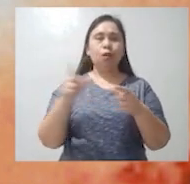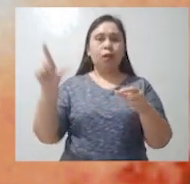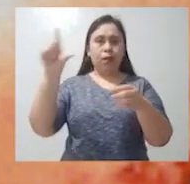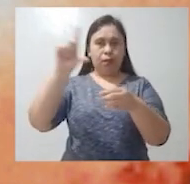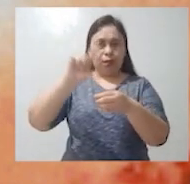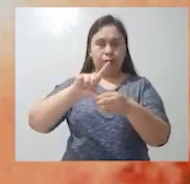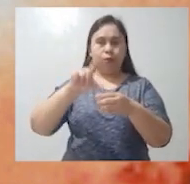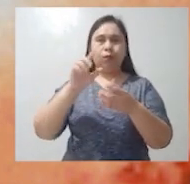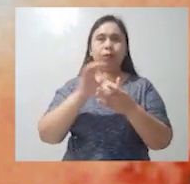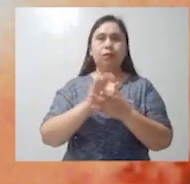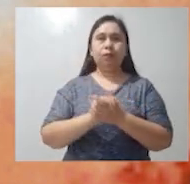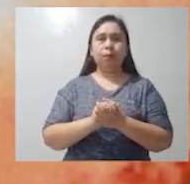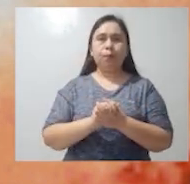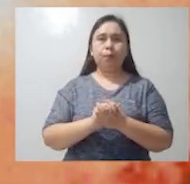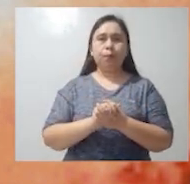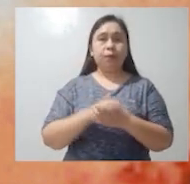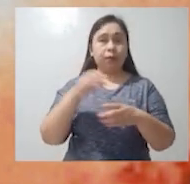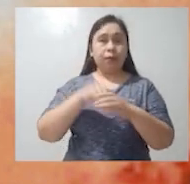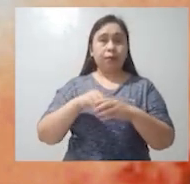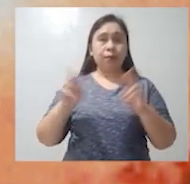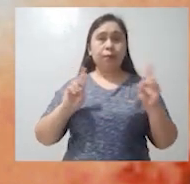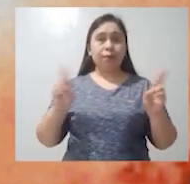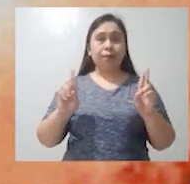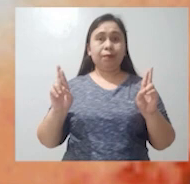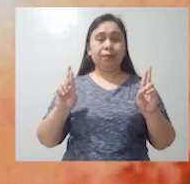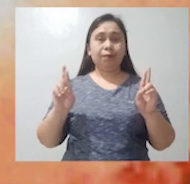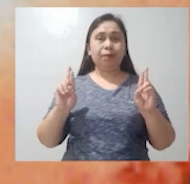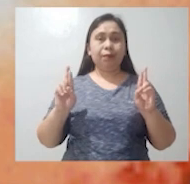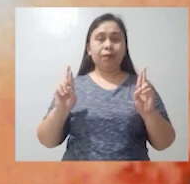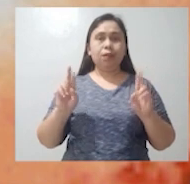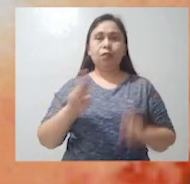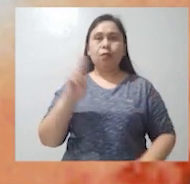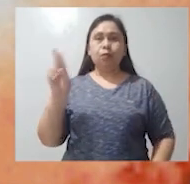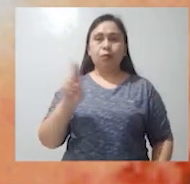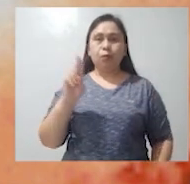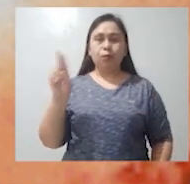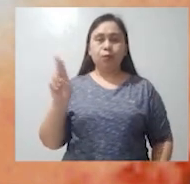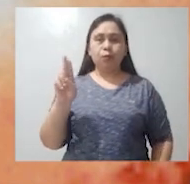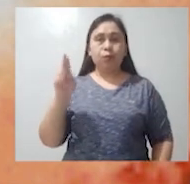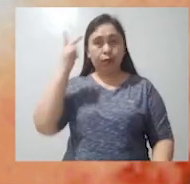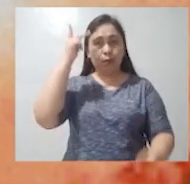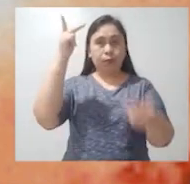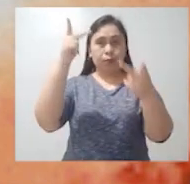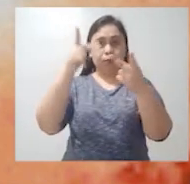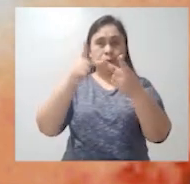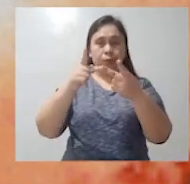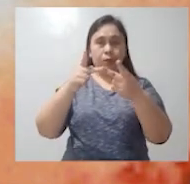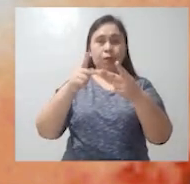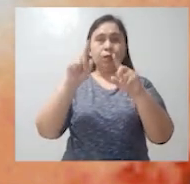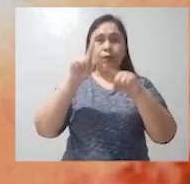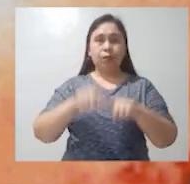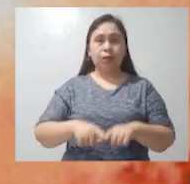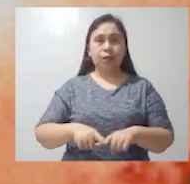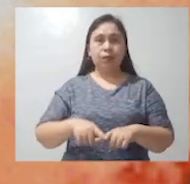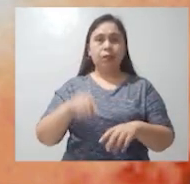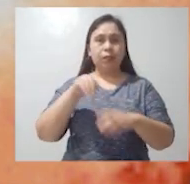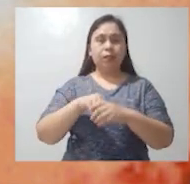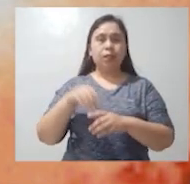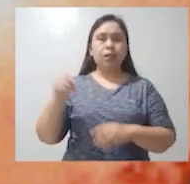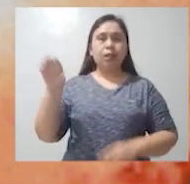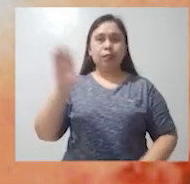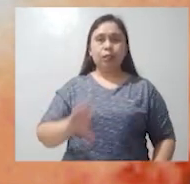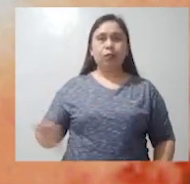the use of refrigerant gases and a compressor. The principle of convection is reliant on the circulating